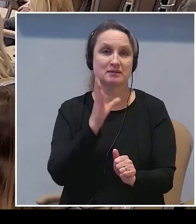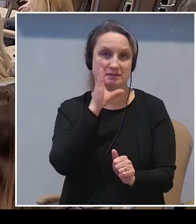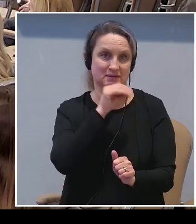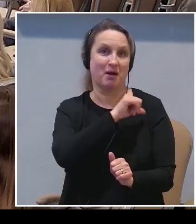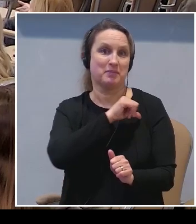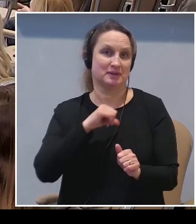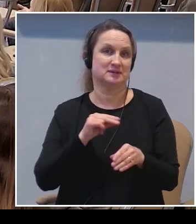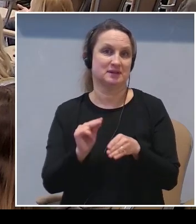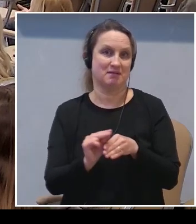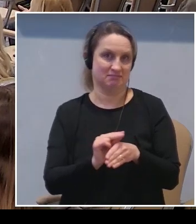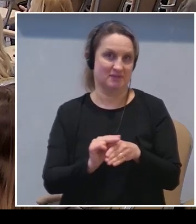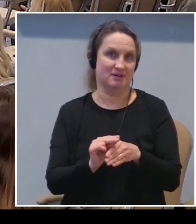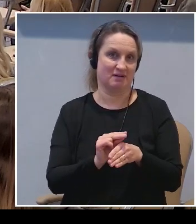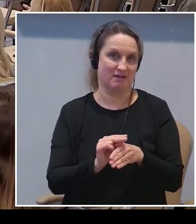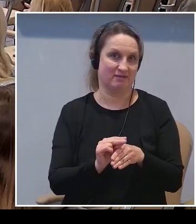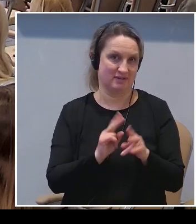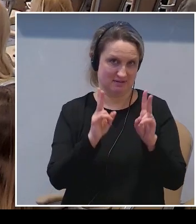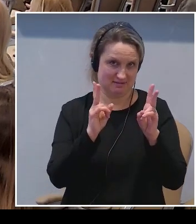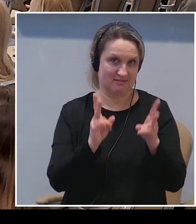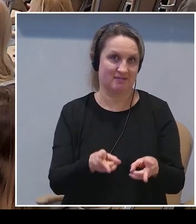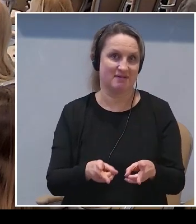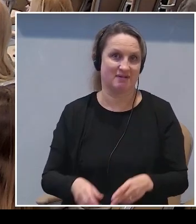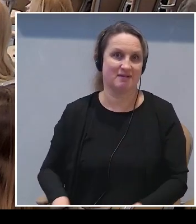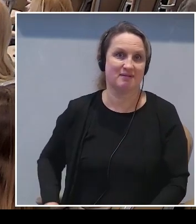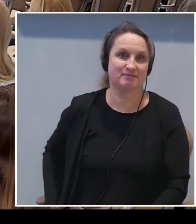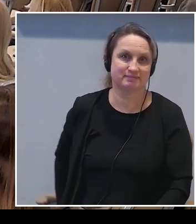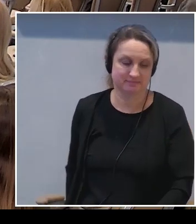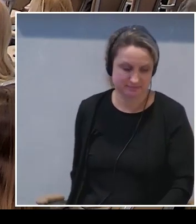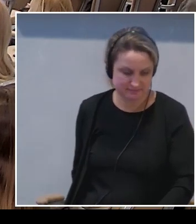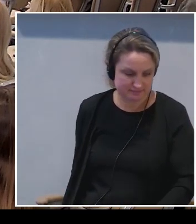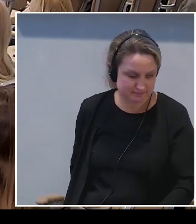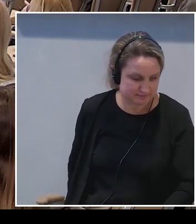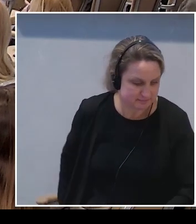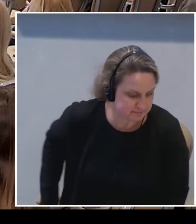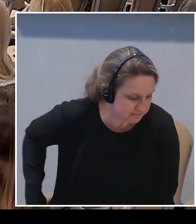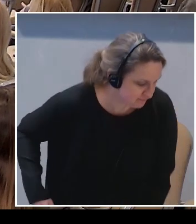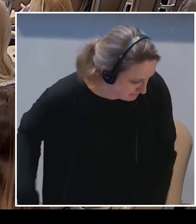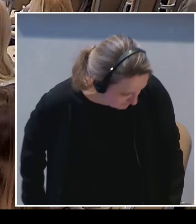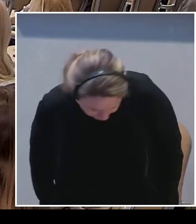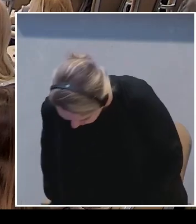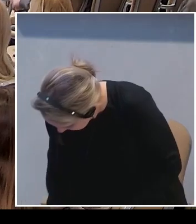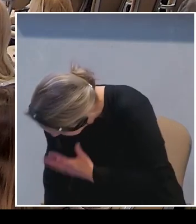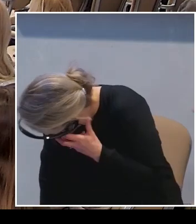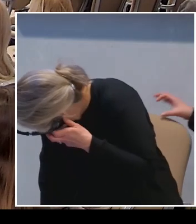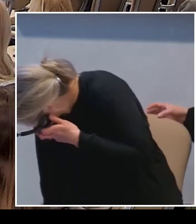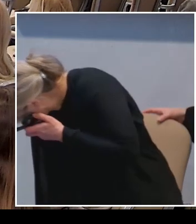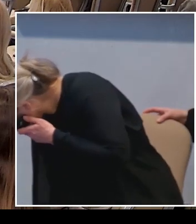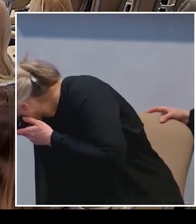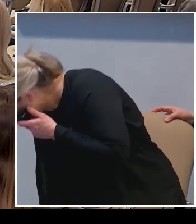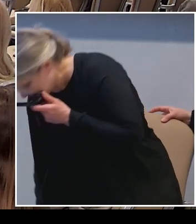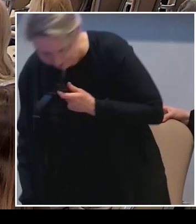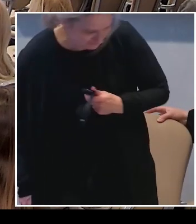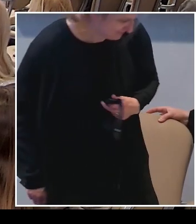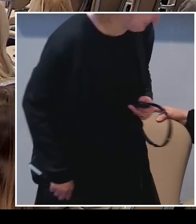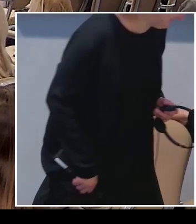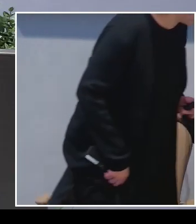virus technology is viiruse we geene have made a patsientidele synthetic siirdada. HIV. So we've made an artificial Meie HIV in the oleme lab välja so that töötanud